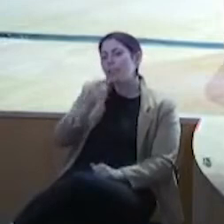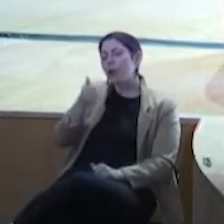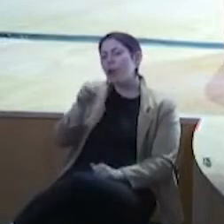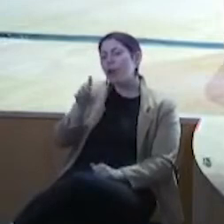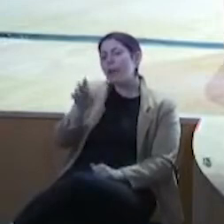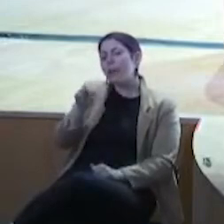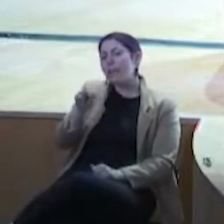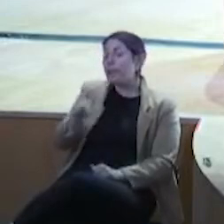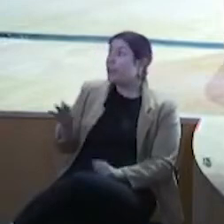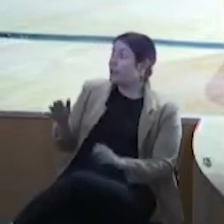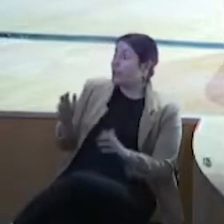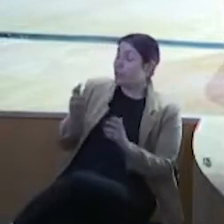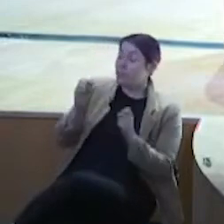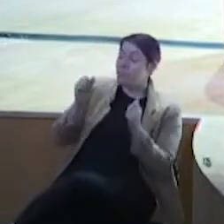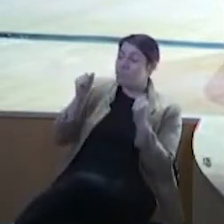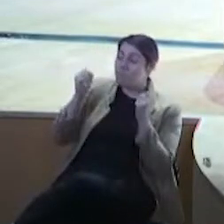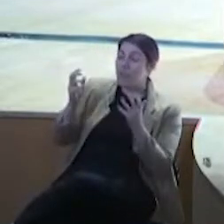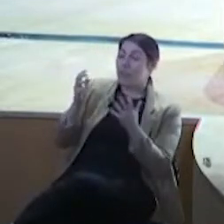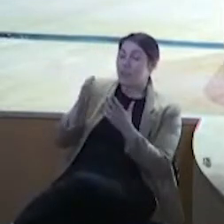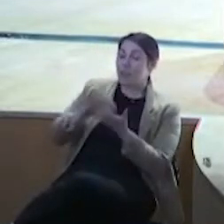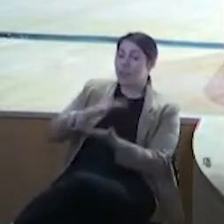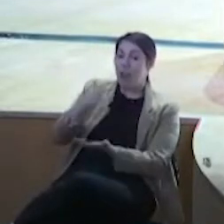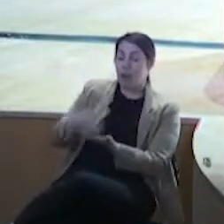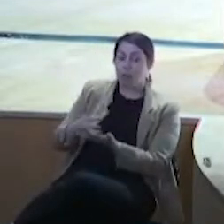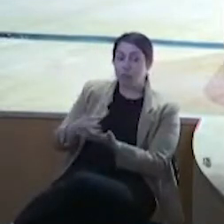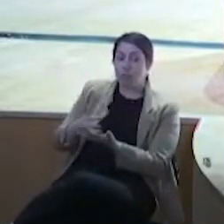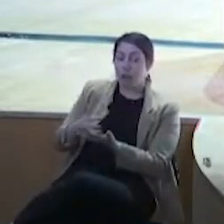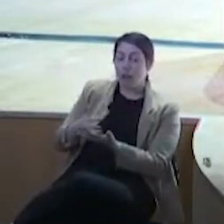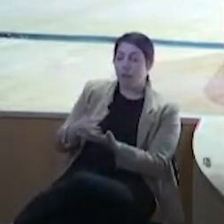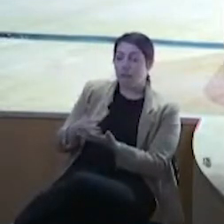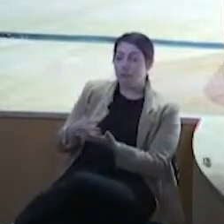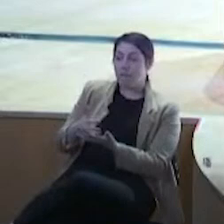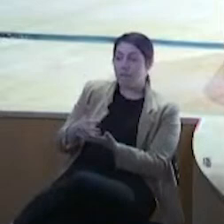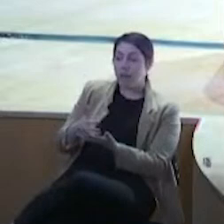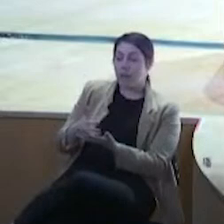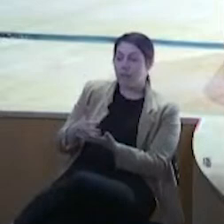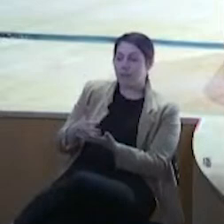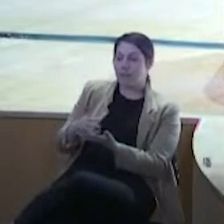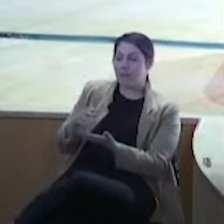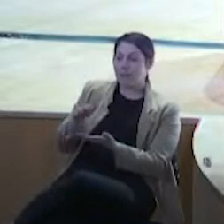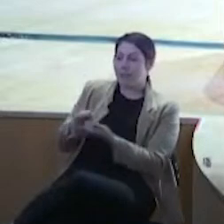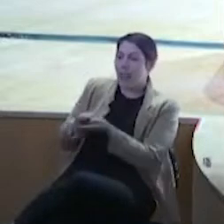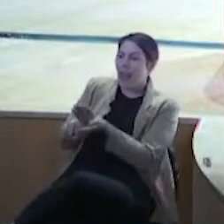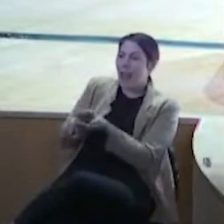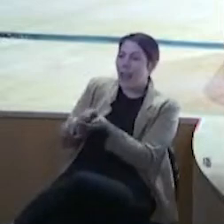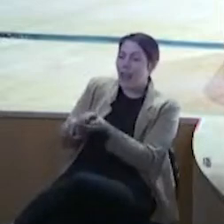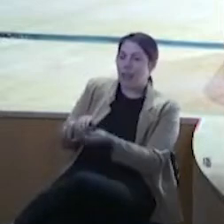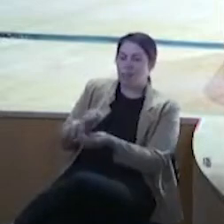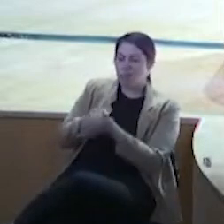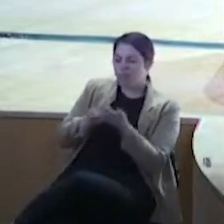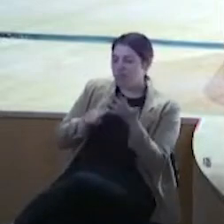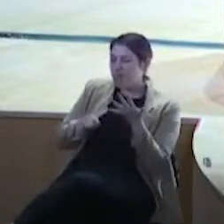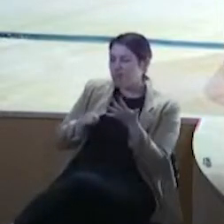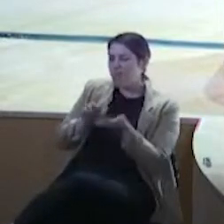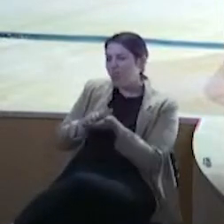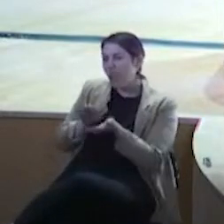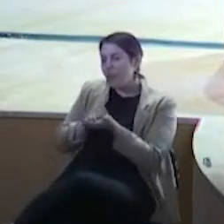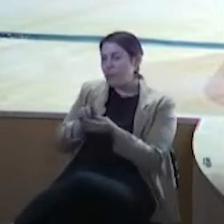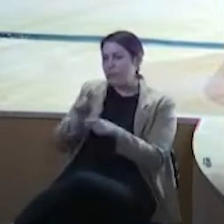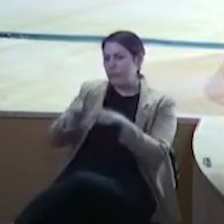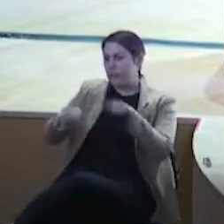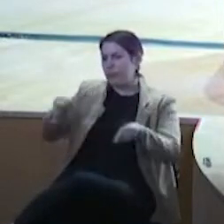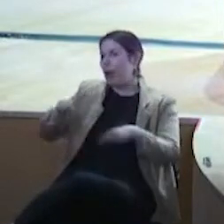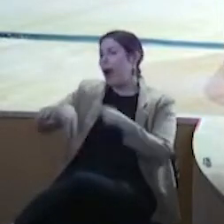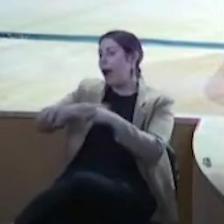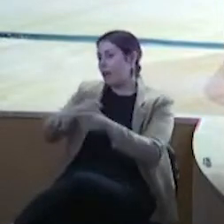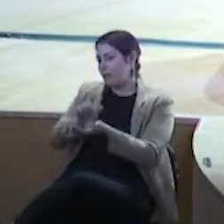We have a tremendous amount of bivalves. So we've got some manila clams, some little necks, some cockles, some butter clams.